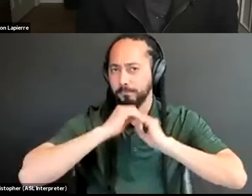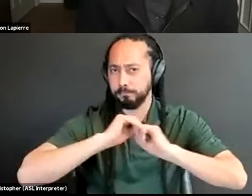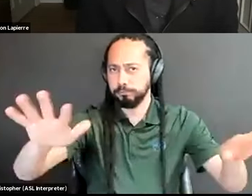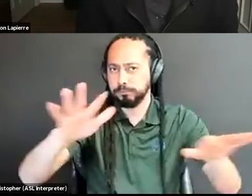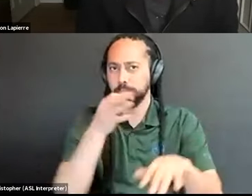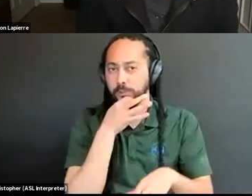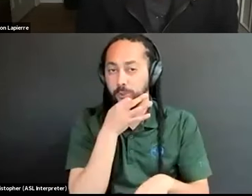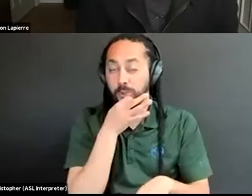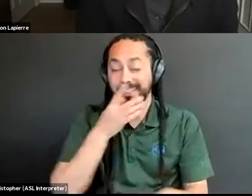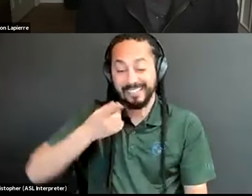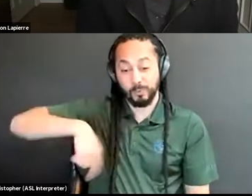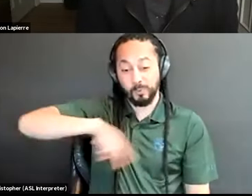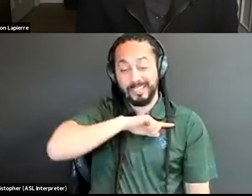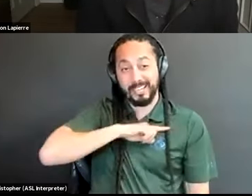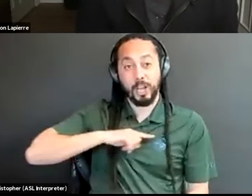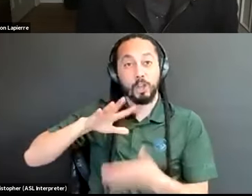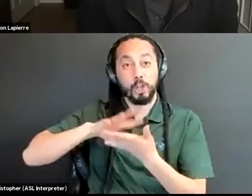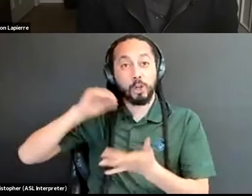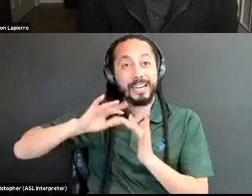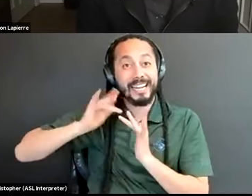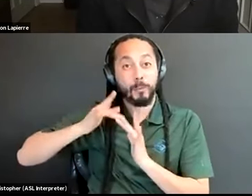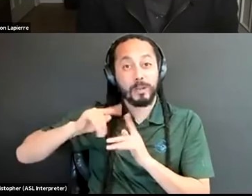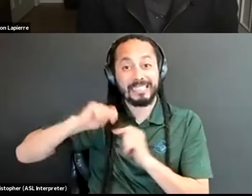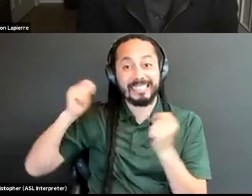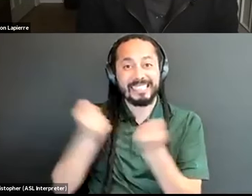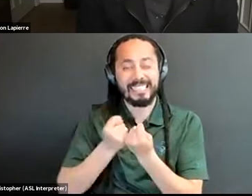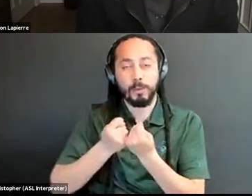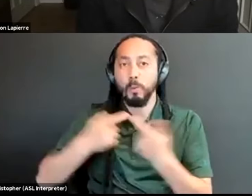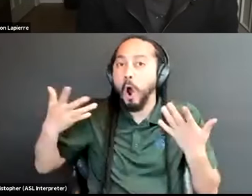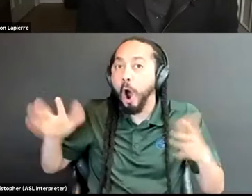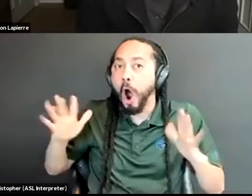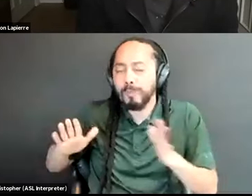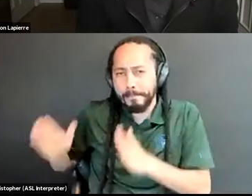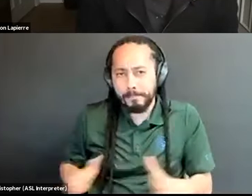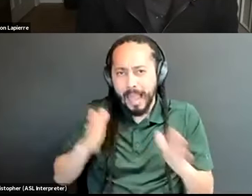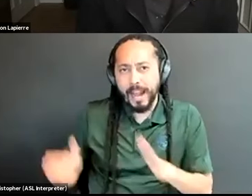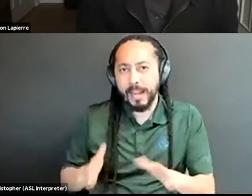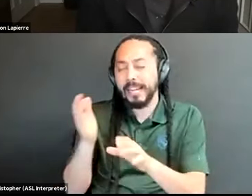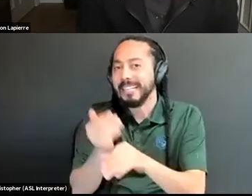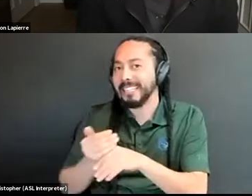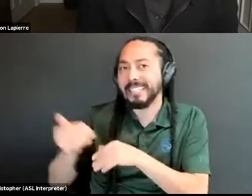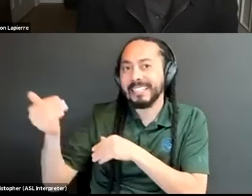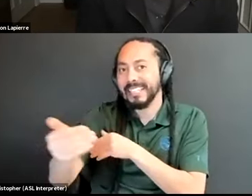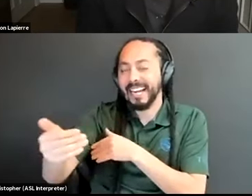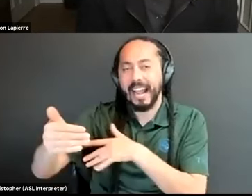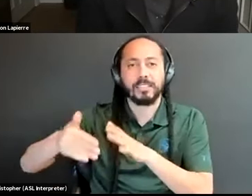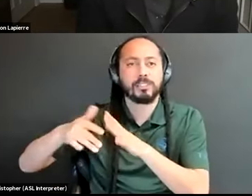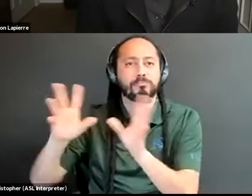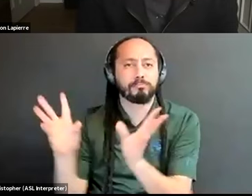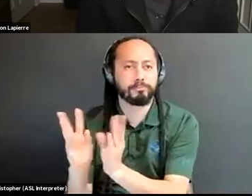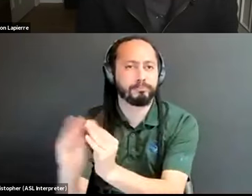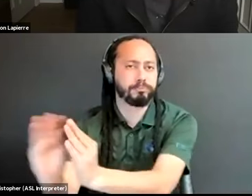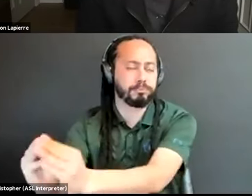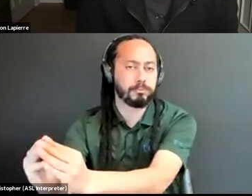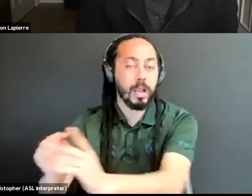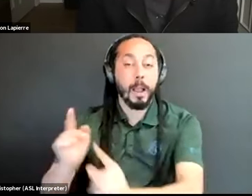Network team, we are busy preparing our next season of webinars. And so it's really important that